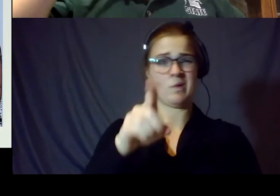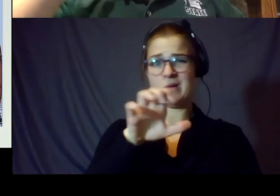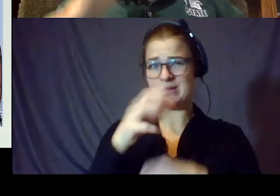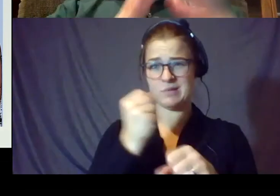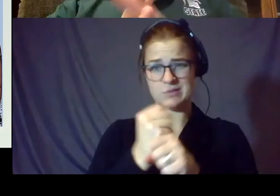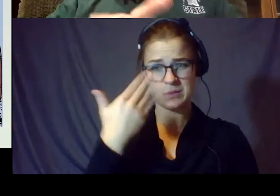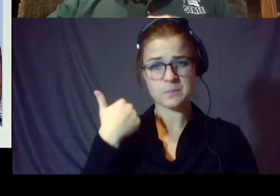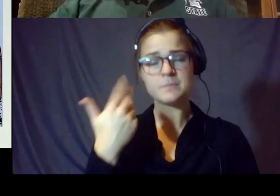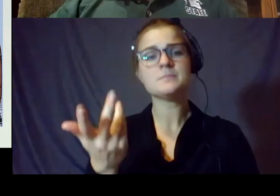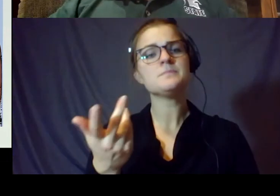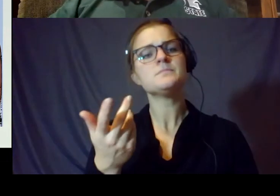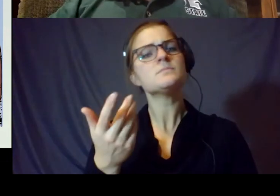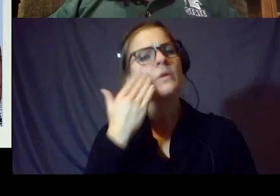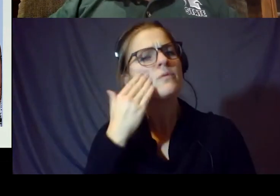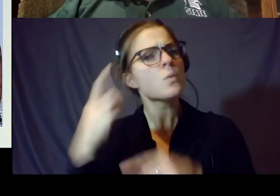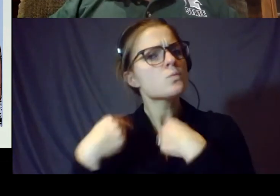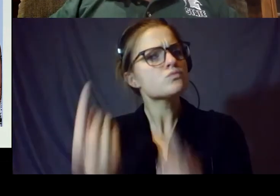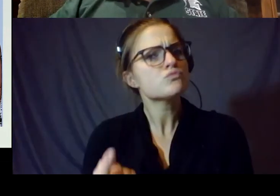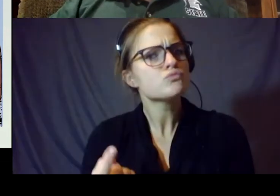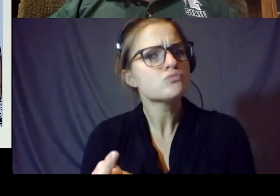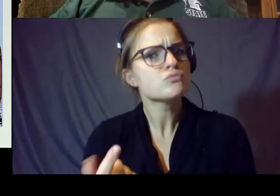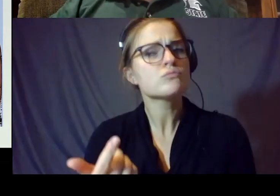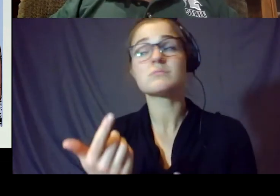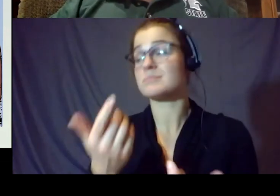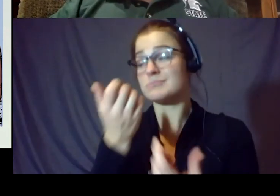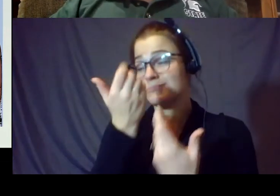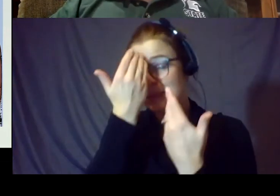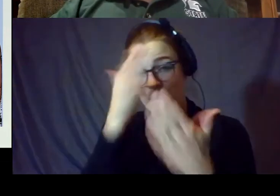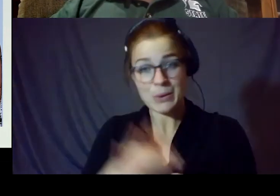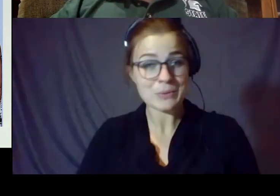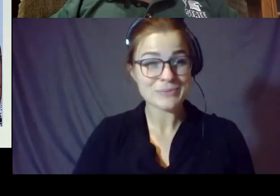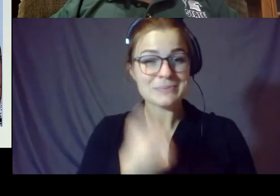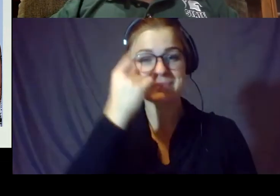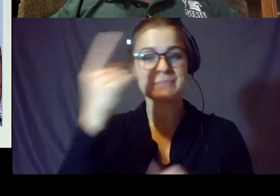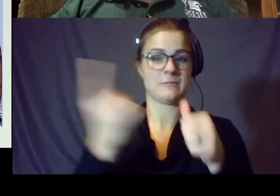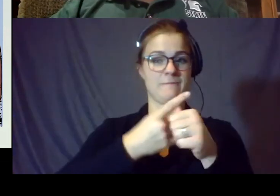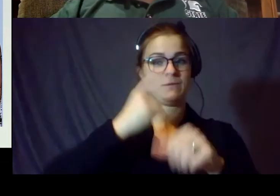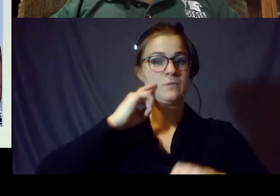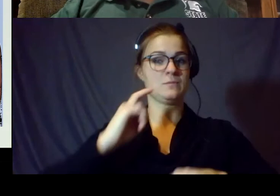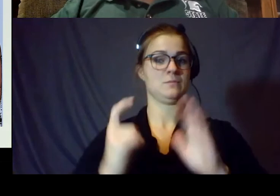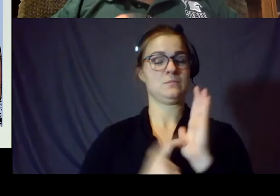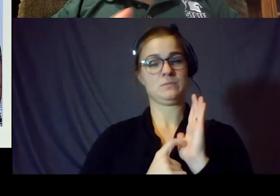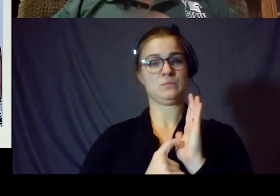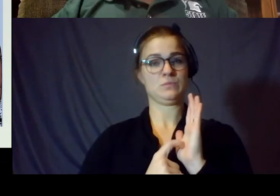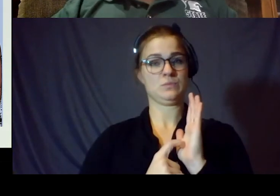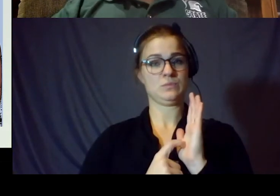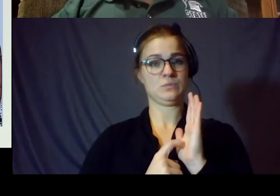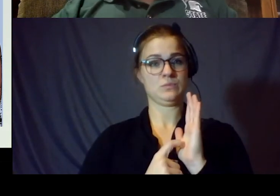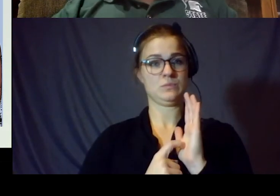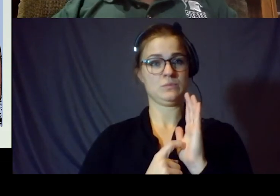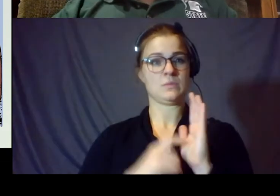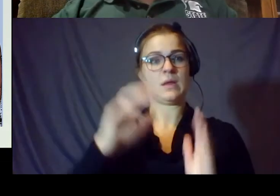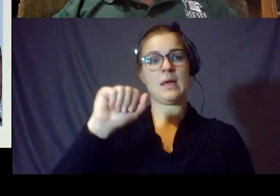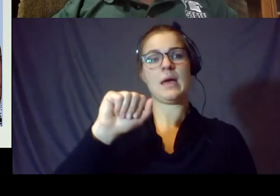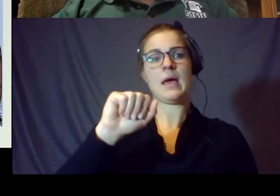How long has this been known? Well, I don't know. But the first mention that I'm aware of is Abd al-Rahman